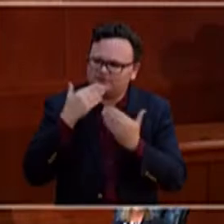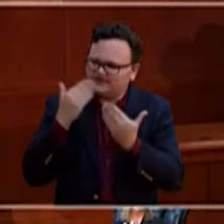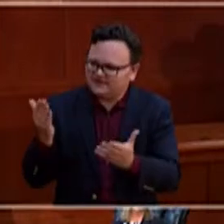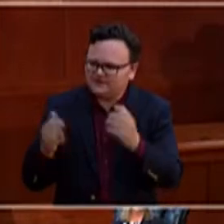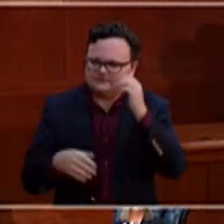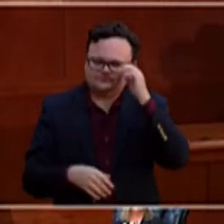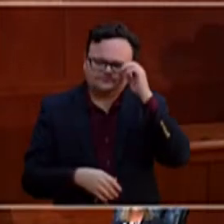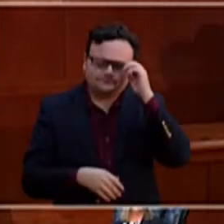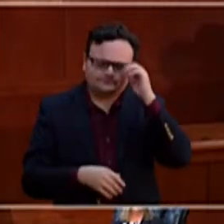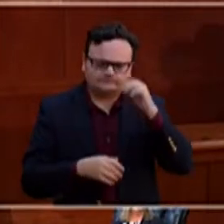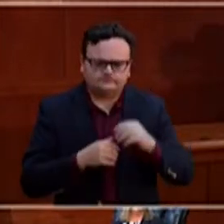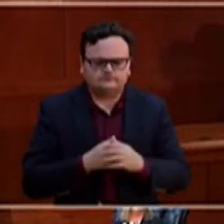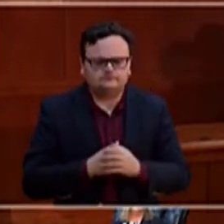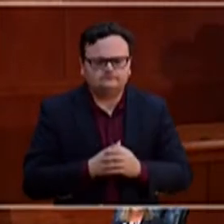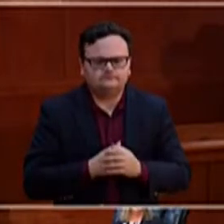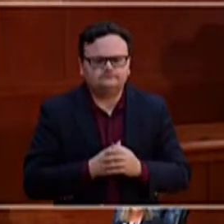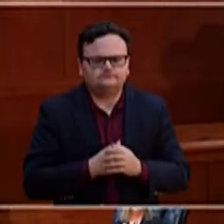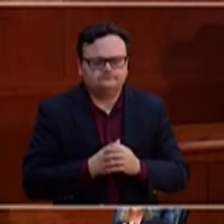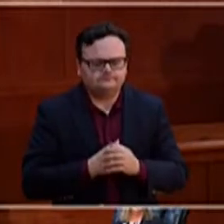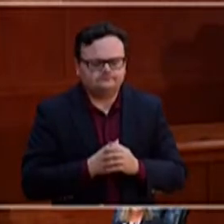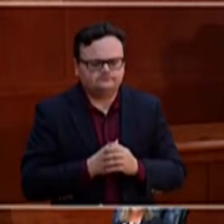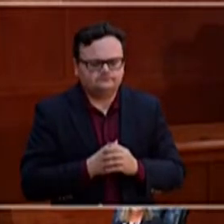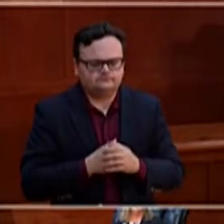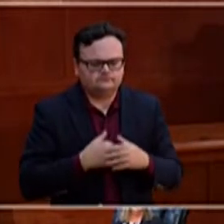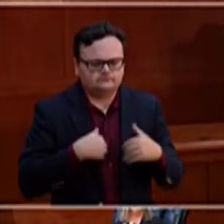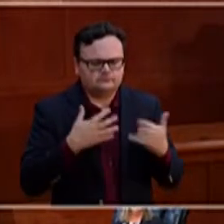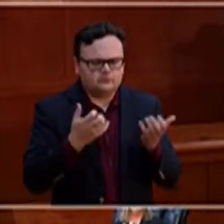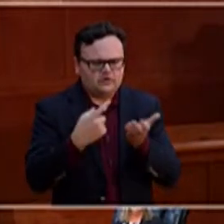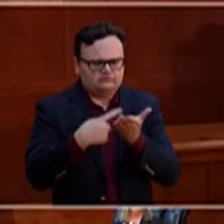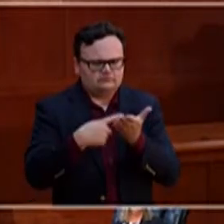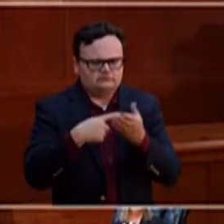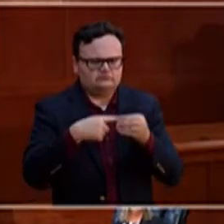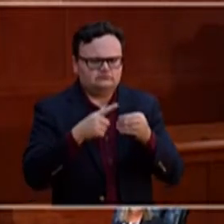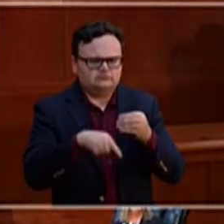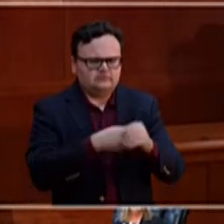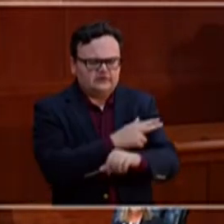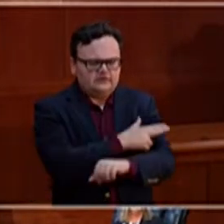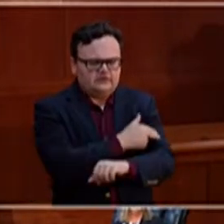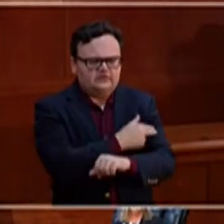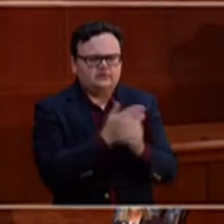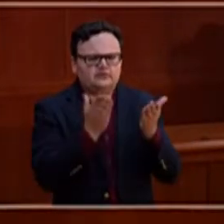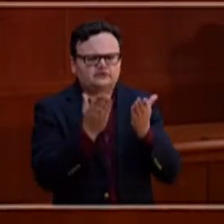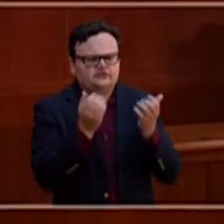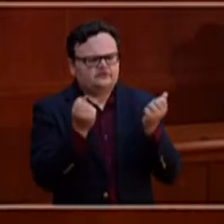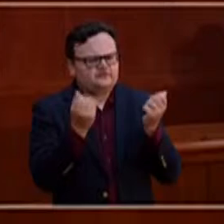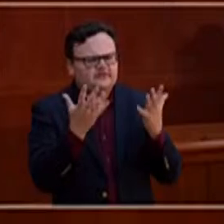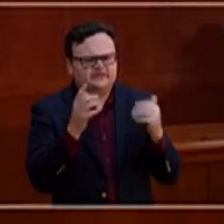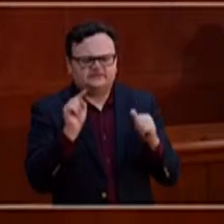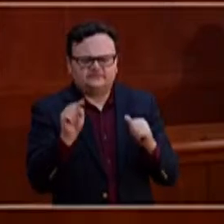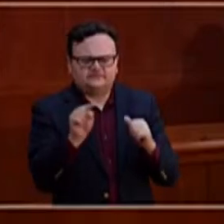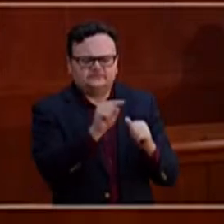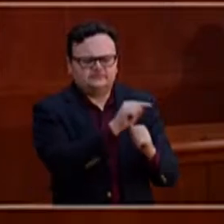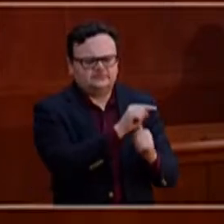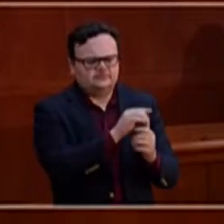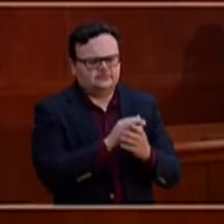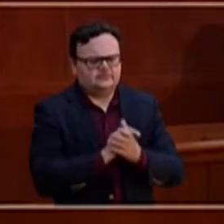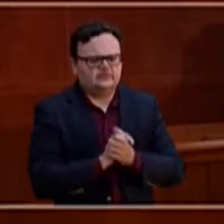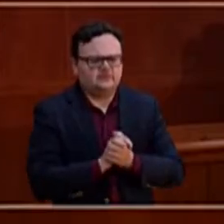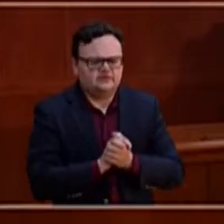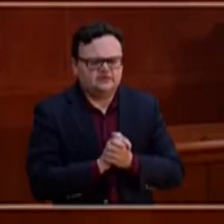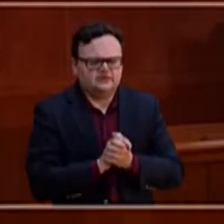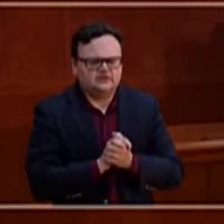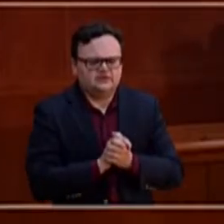So FHA, the Florida Hospital Association, has a unique vantage point being able to serve as part of the state's emergency response team. We've